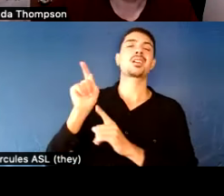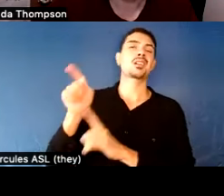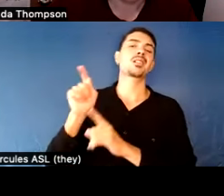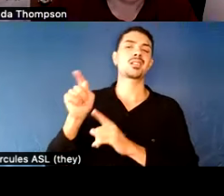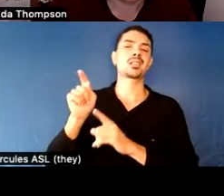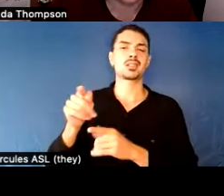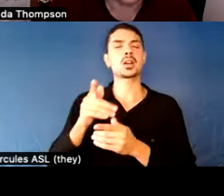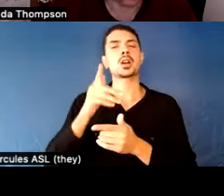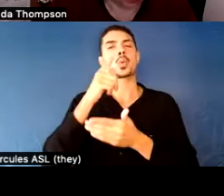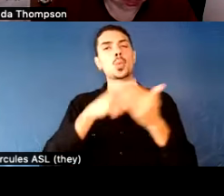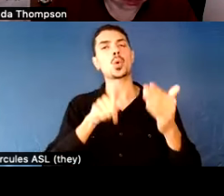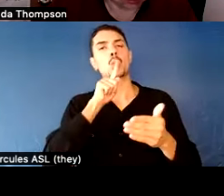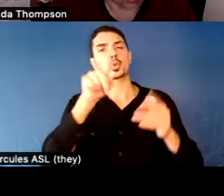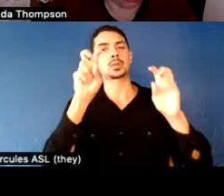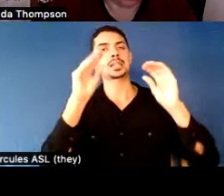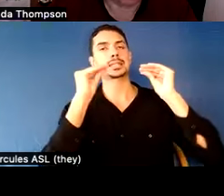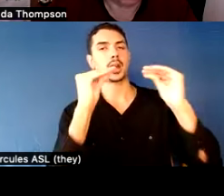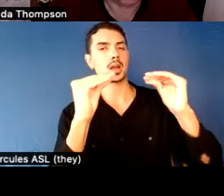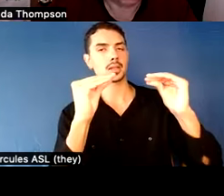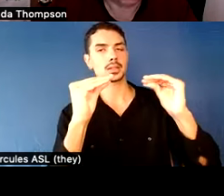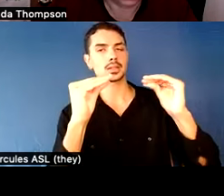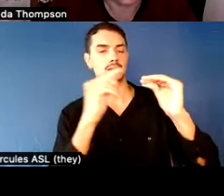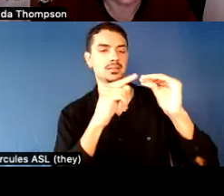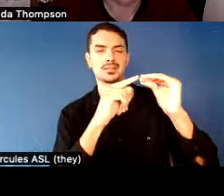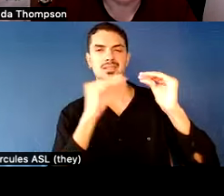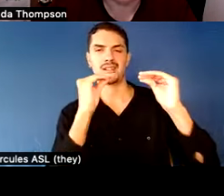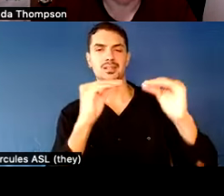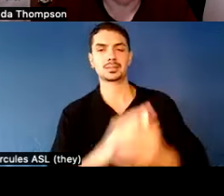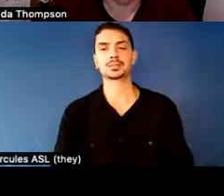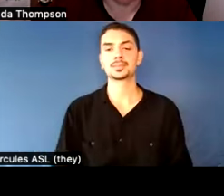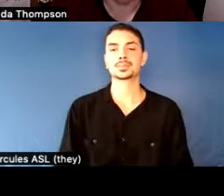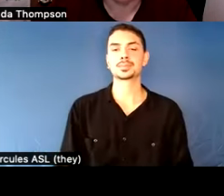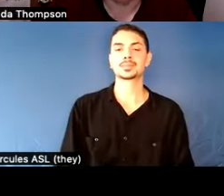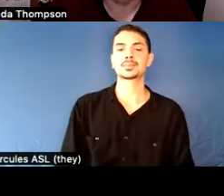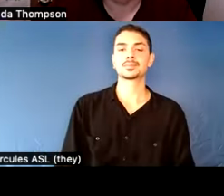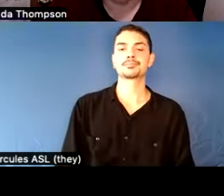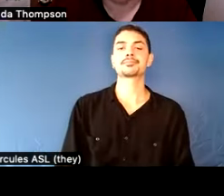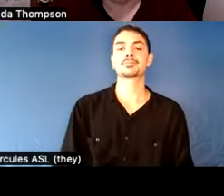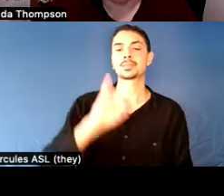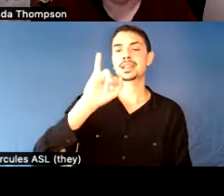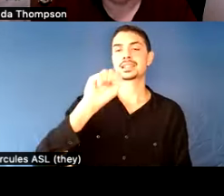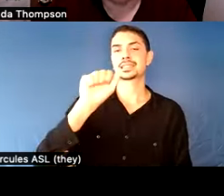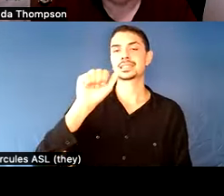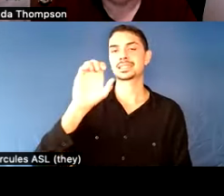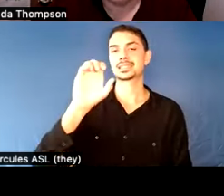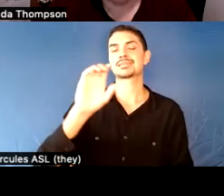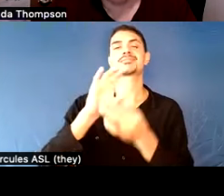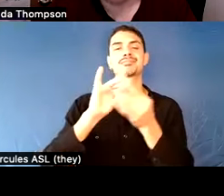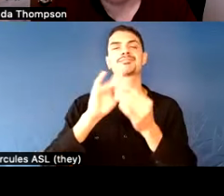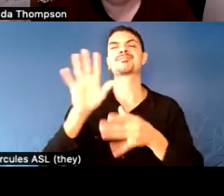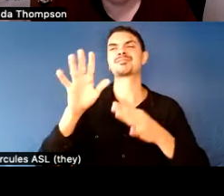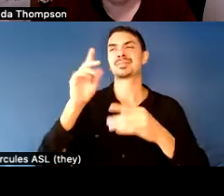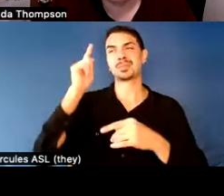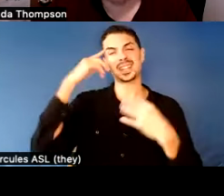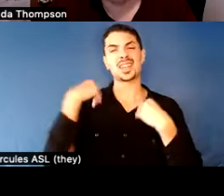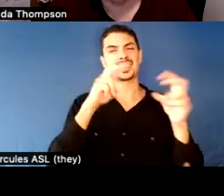Isaac is saying that what the teaching was mental illness equals weakness. And I think for a